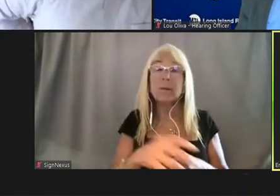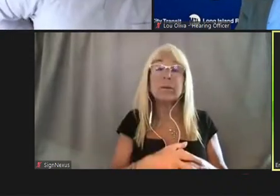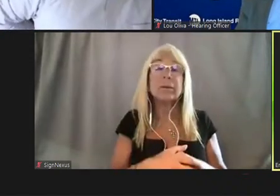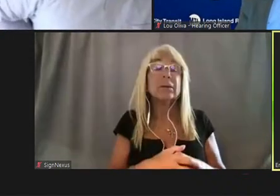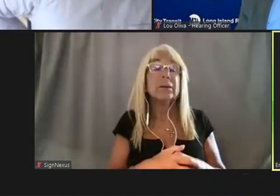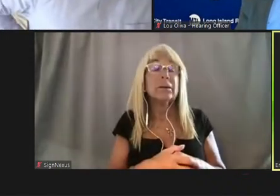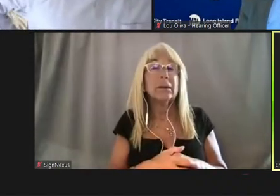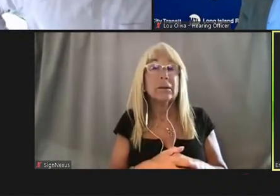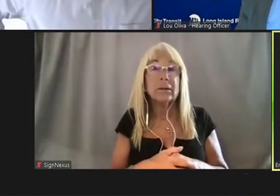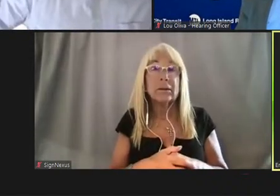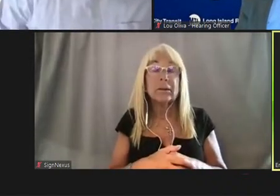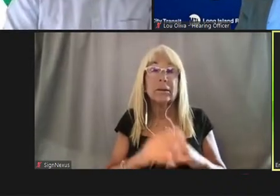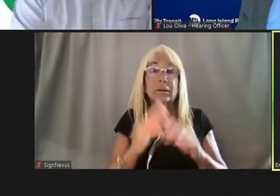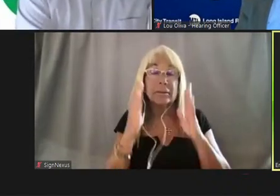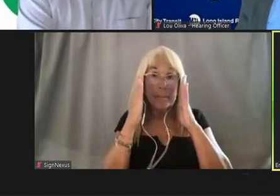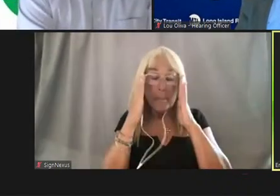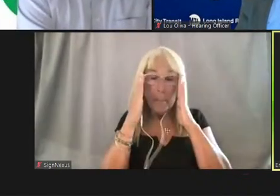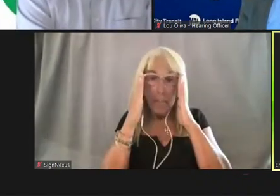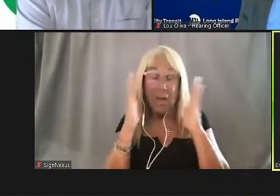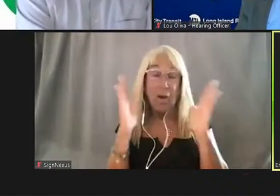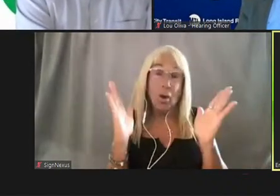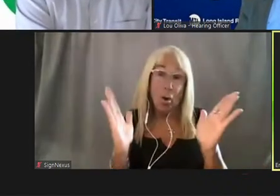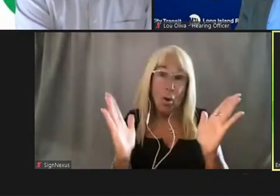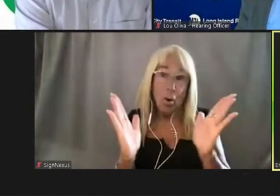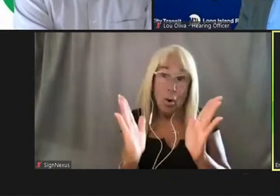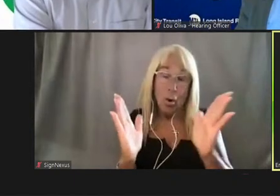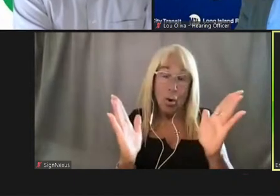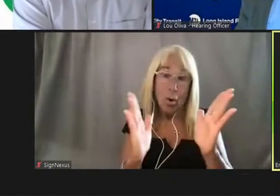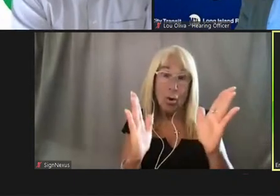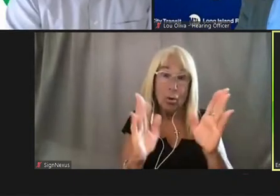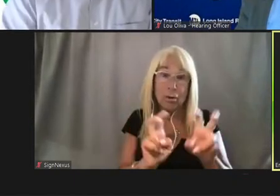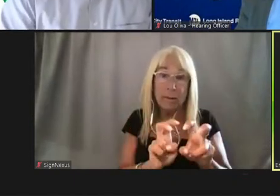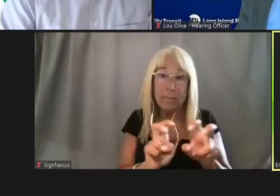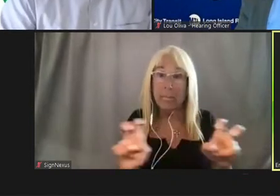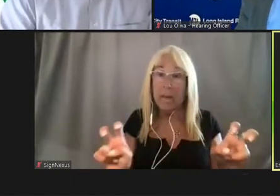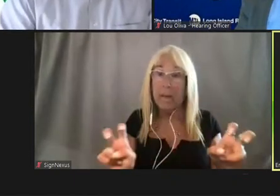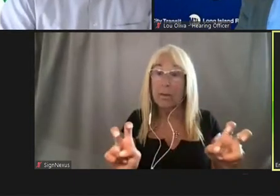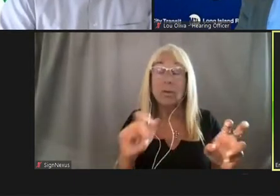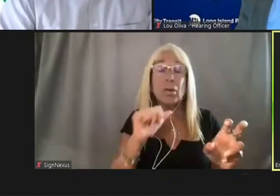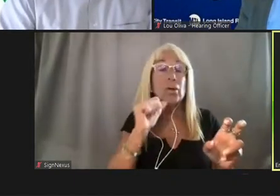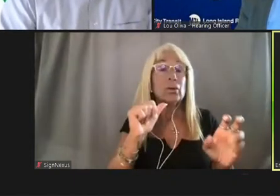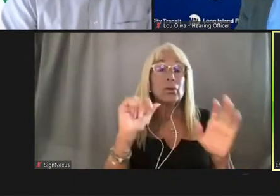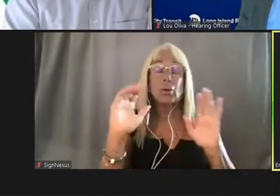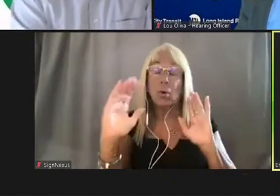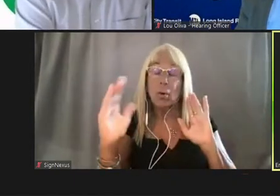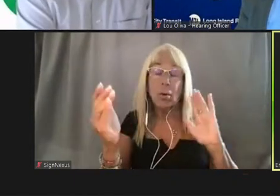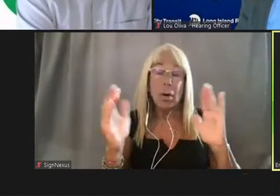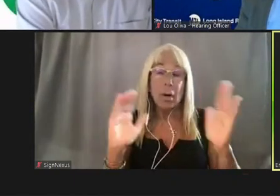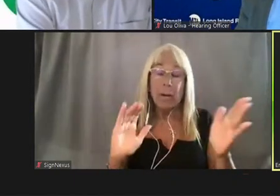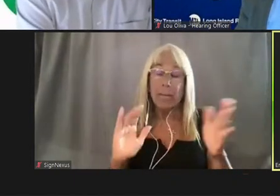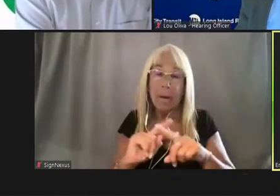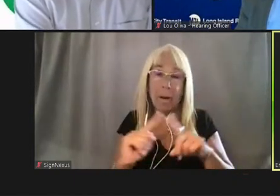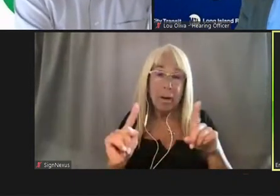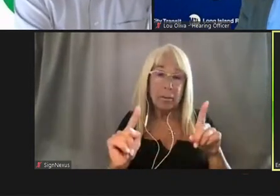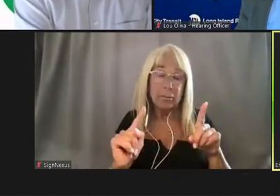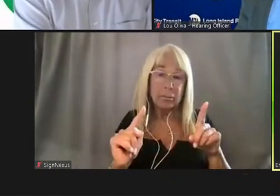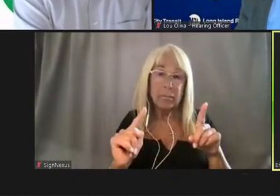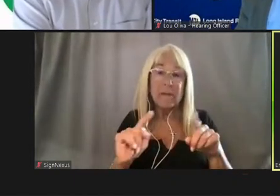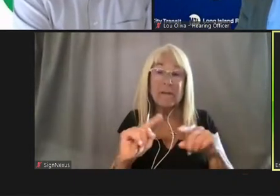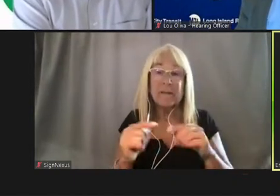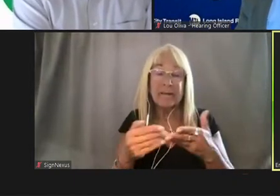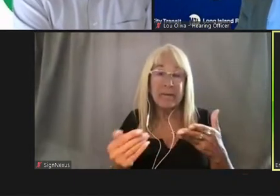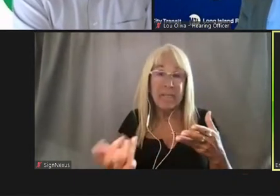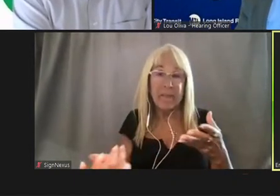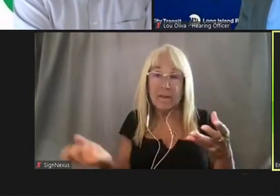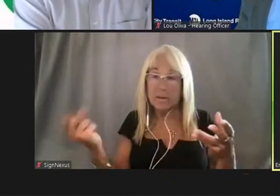fact and urge or the panel not to compare apples and oranges and put them in the same basket